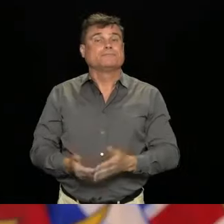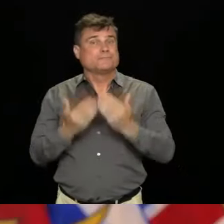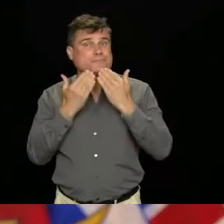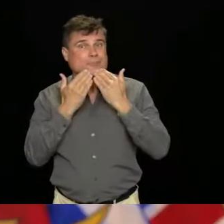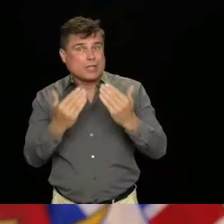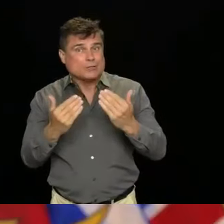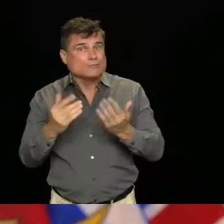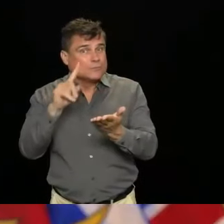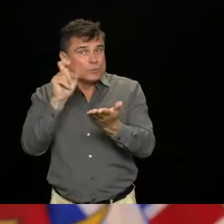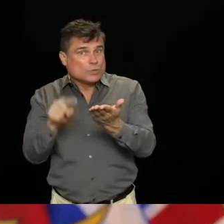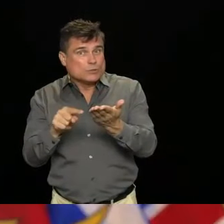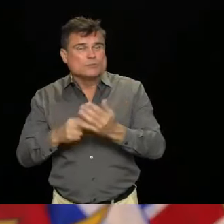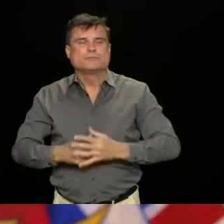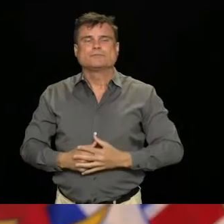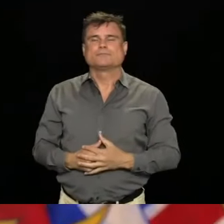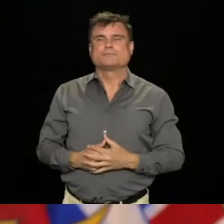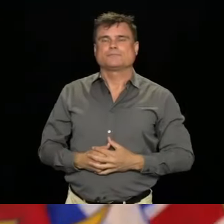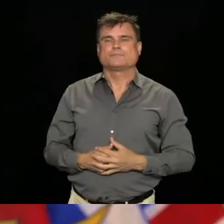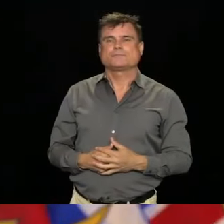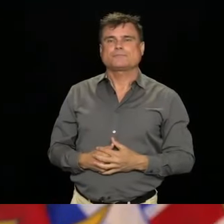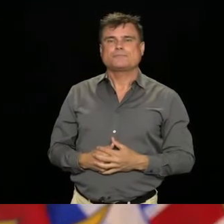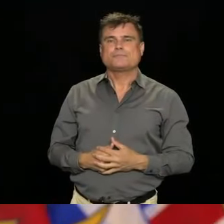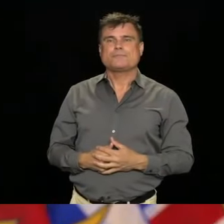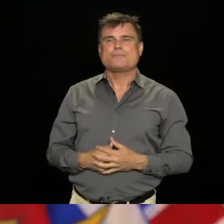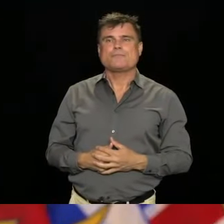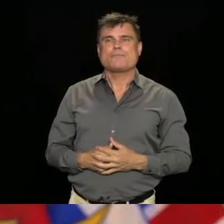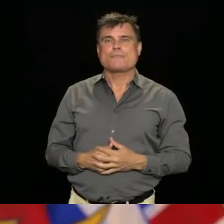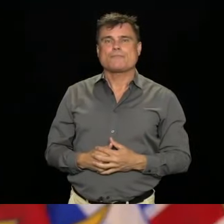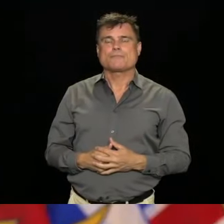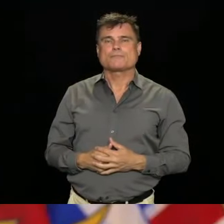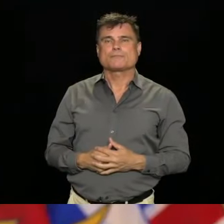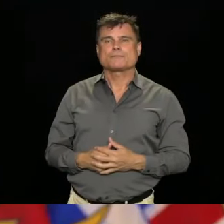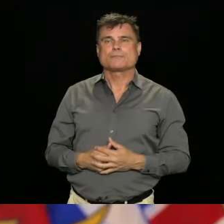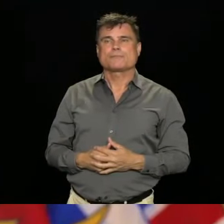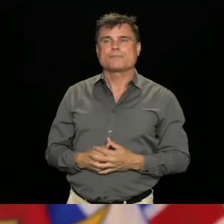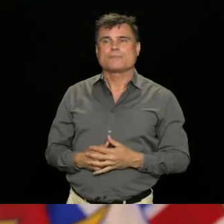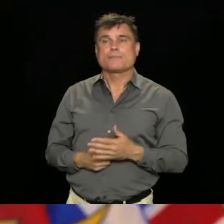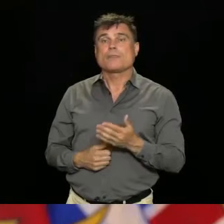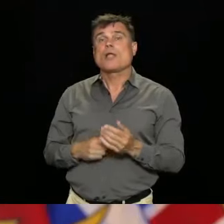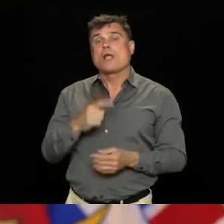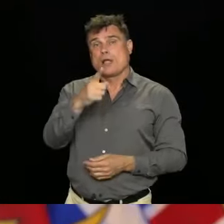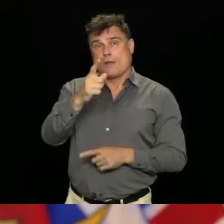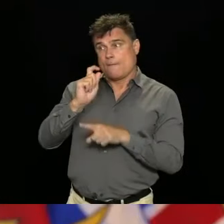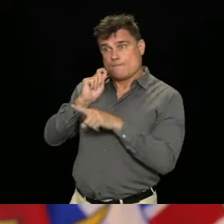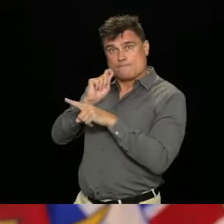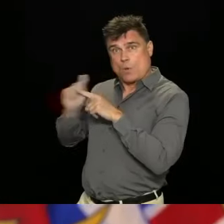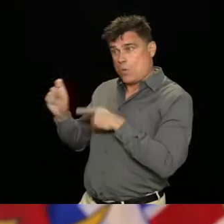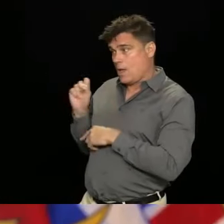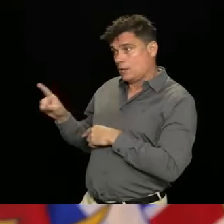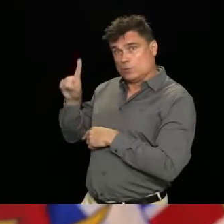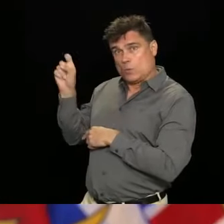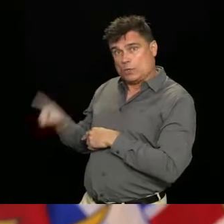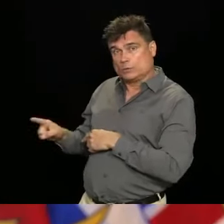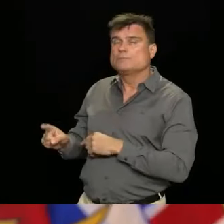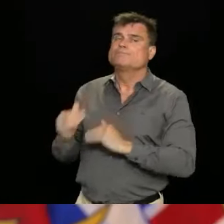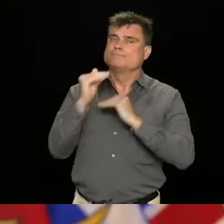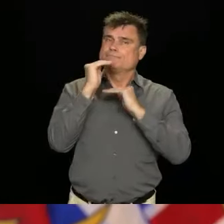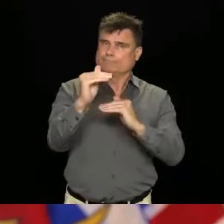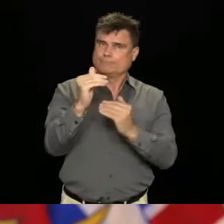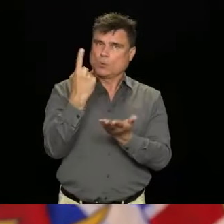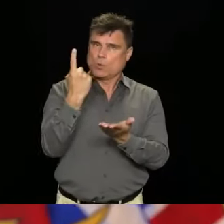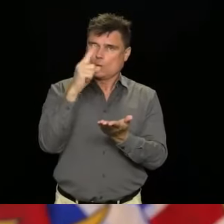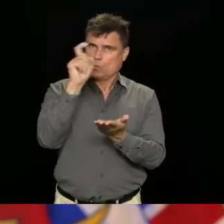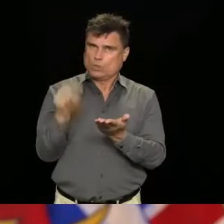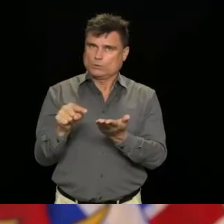questions. Okay, as a reminder to everybody on the phone, please press star one to enter the queue. You are limited to one